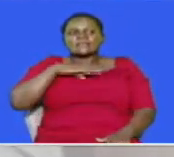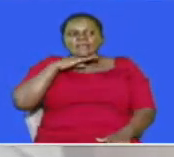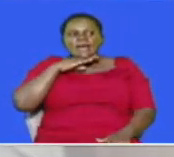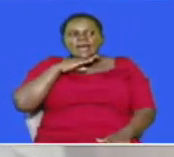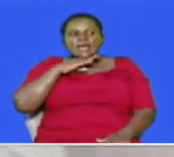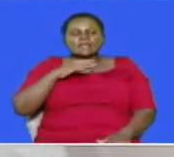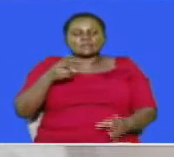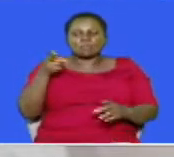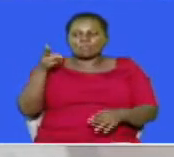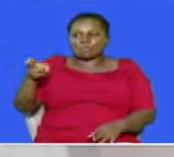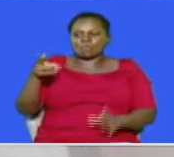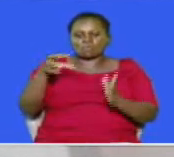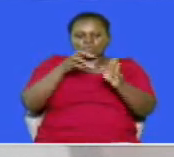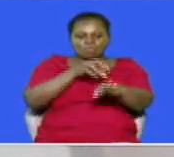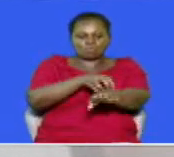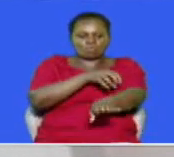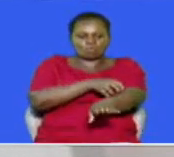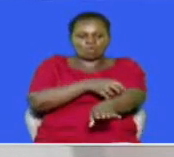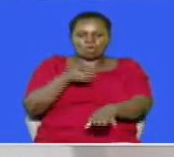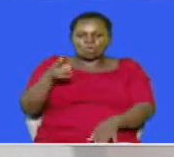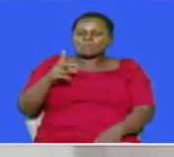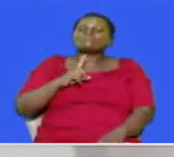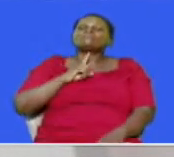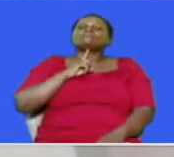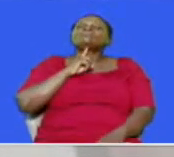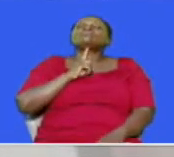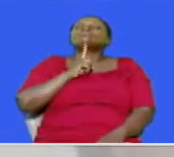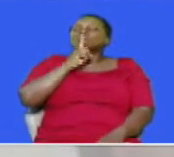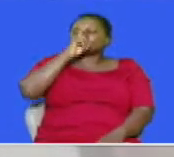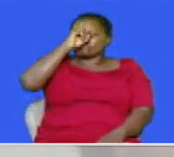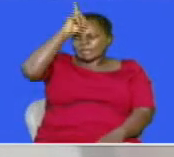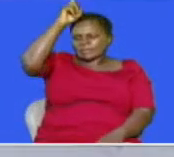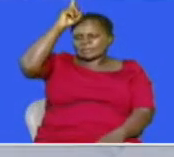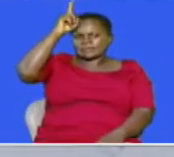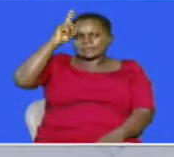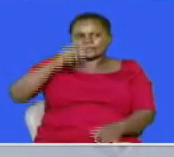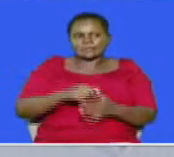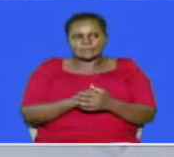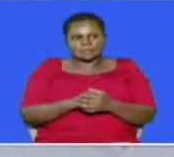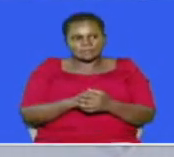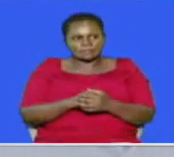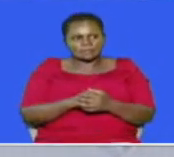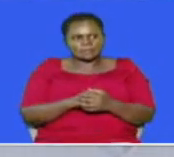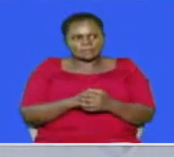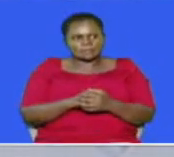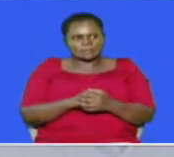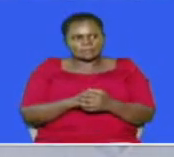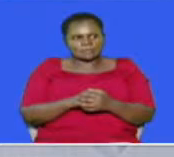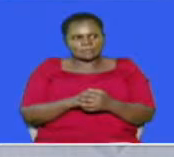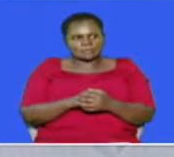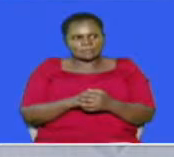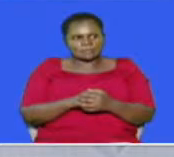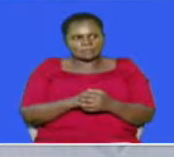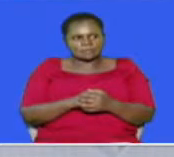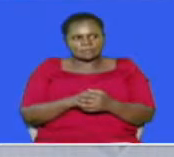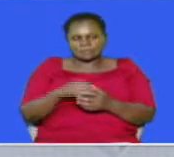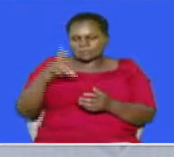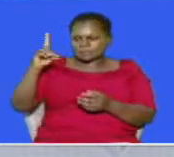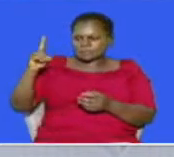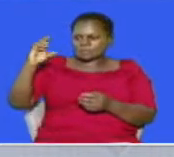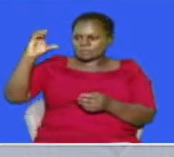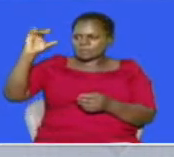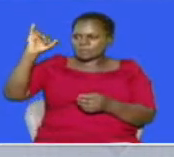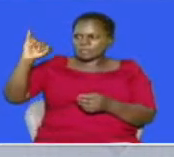gunshot wounds. It showed that the bullet ripped through the chin and exited through the head. We urge that the DCI